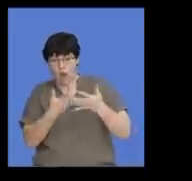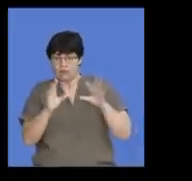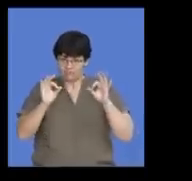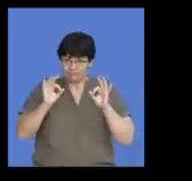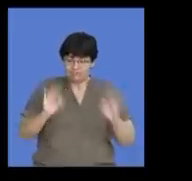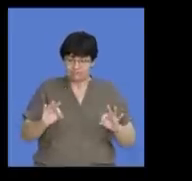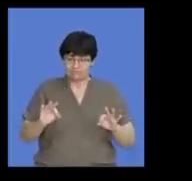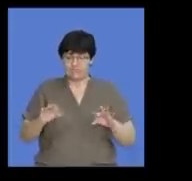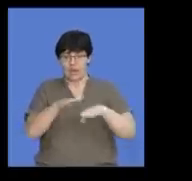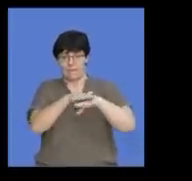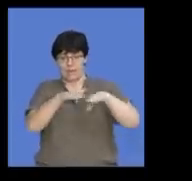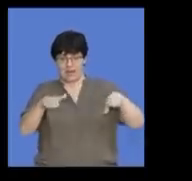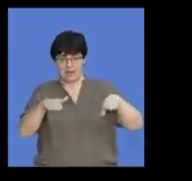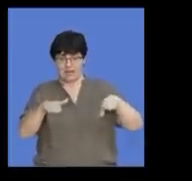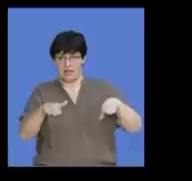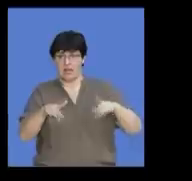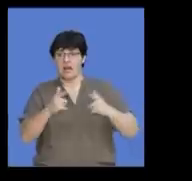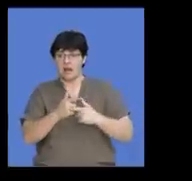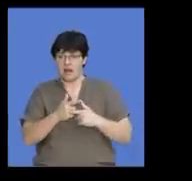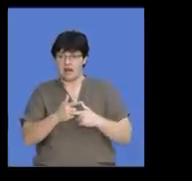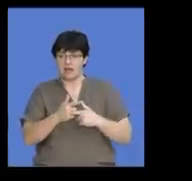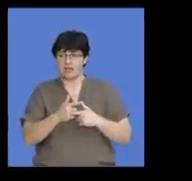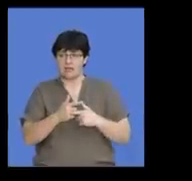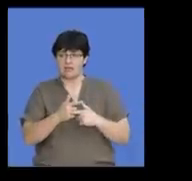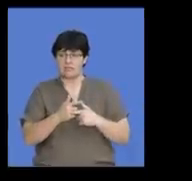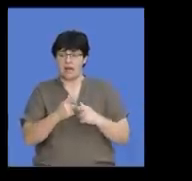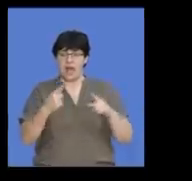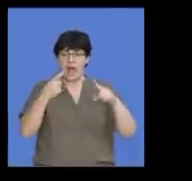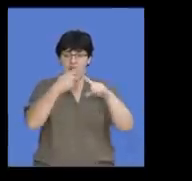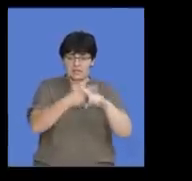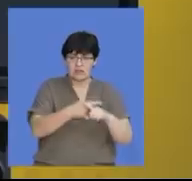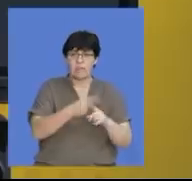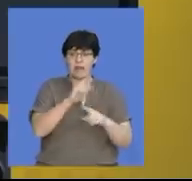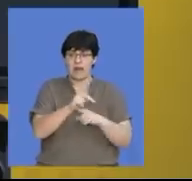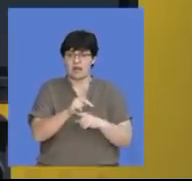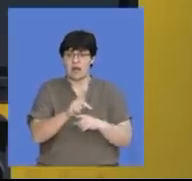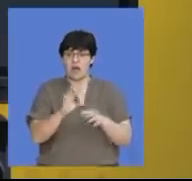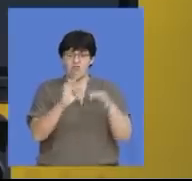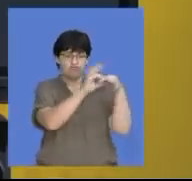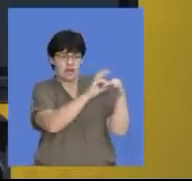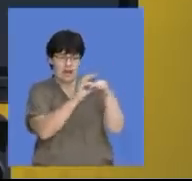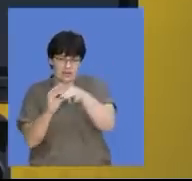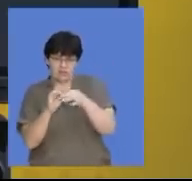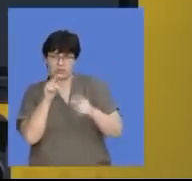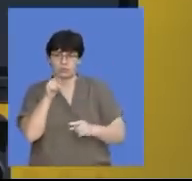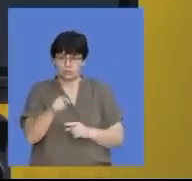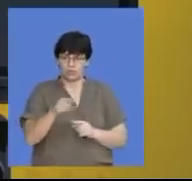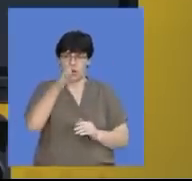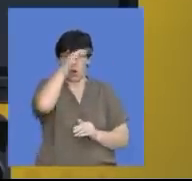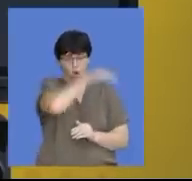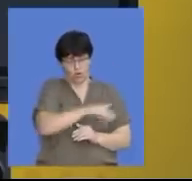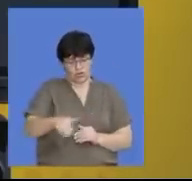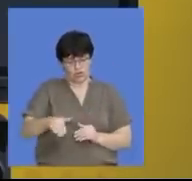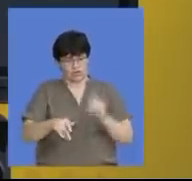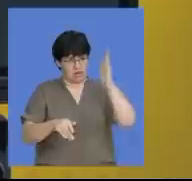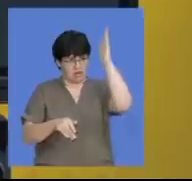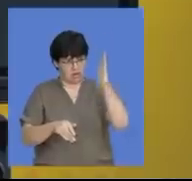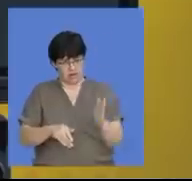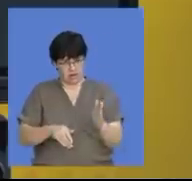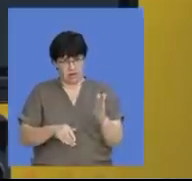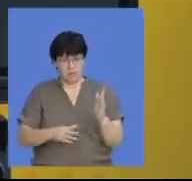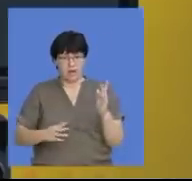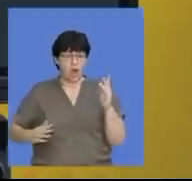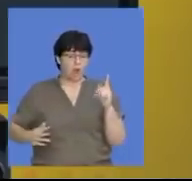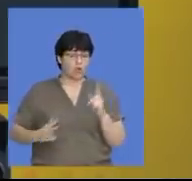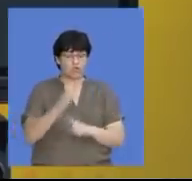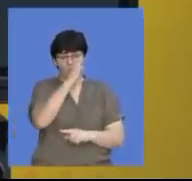axial plane relative to the horizontal axis. That means that when I'm looking at a cross-section, that